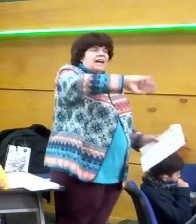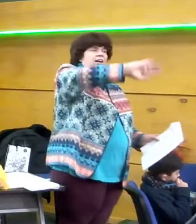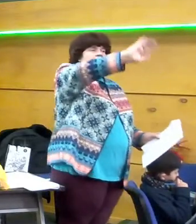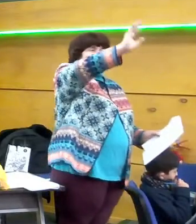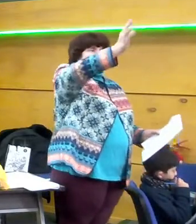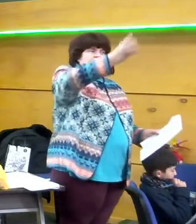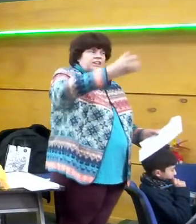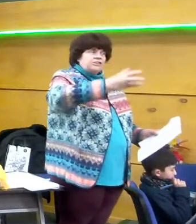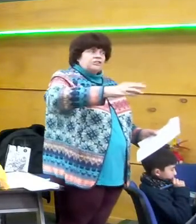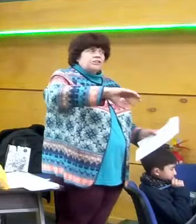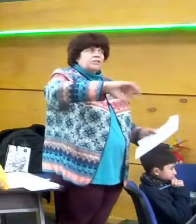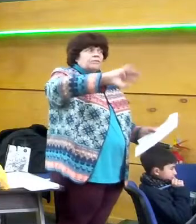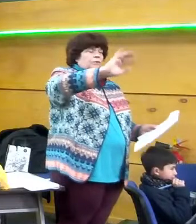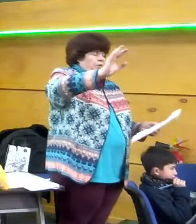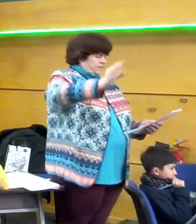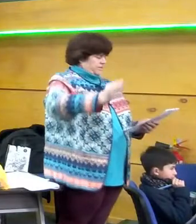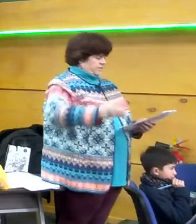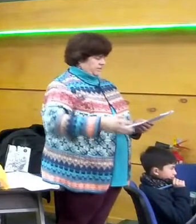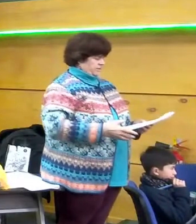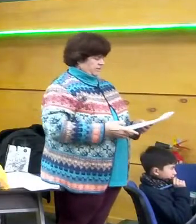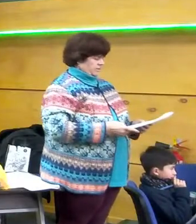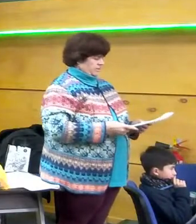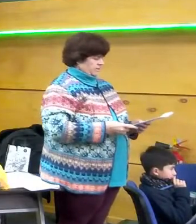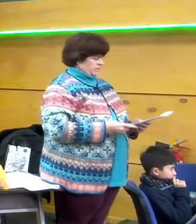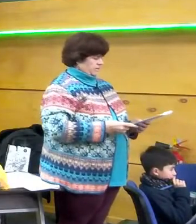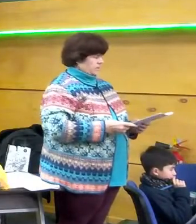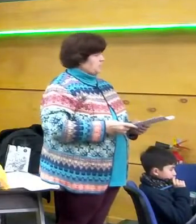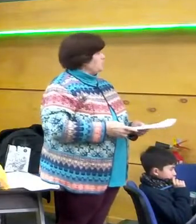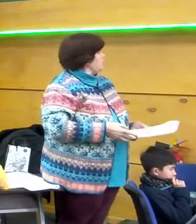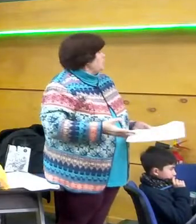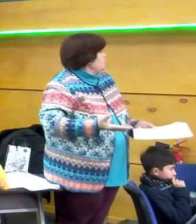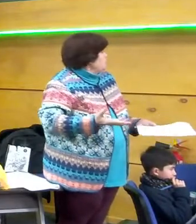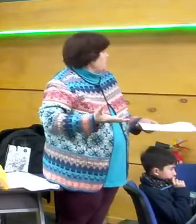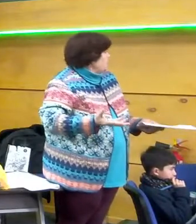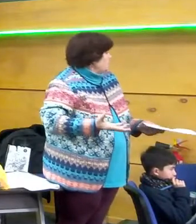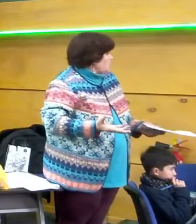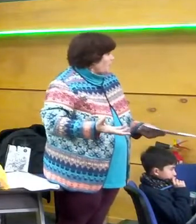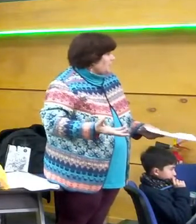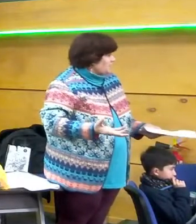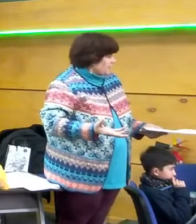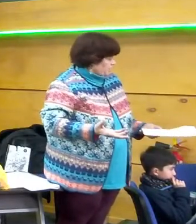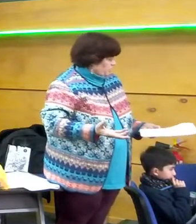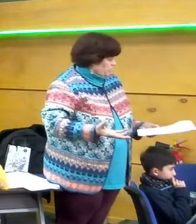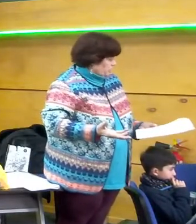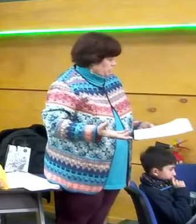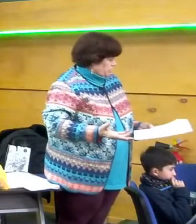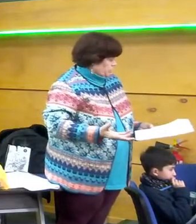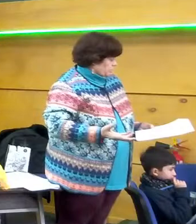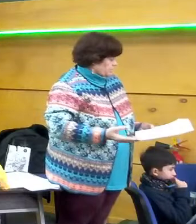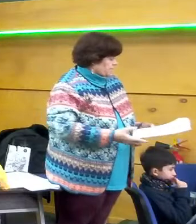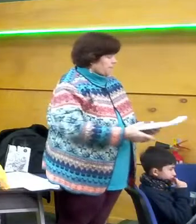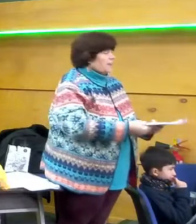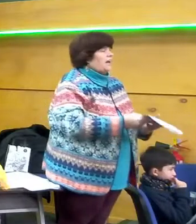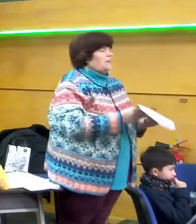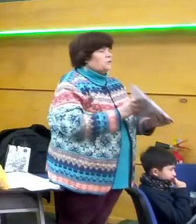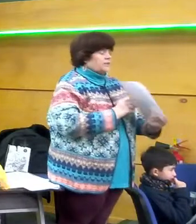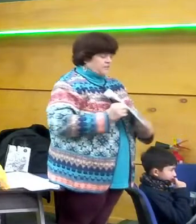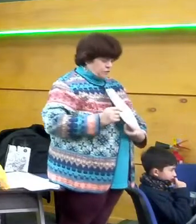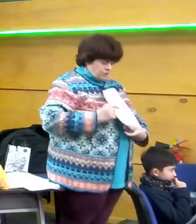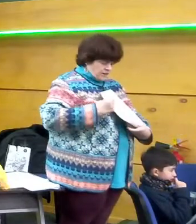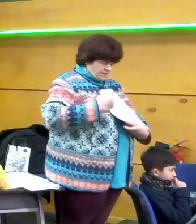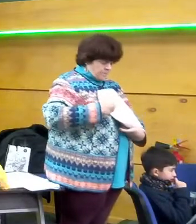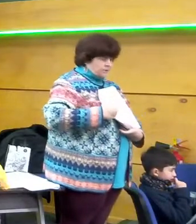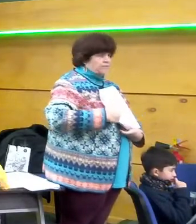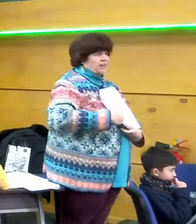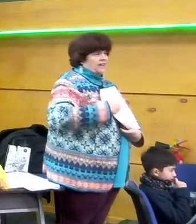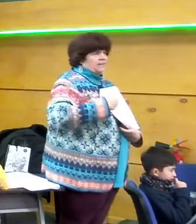Did they have change in their voice? Did they use any body language? And you can